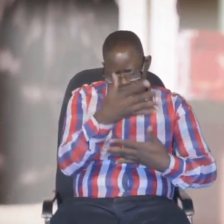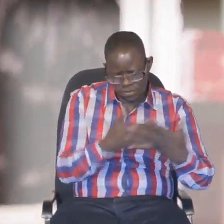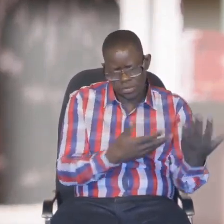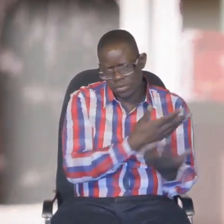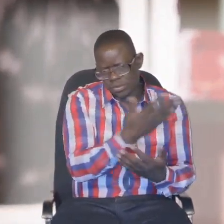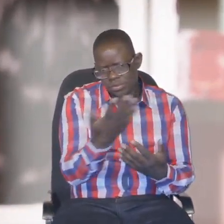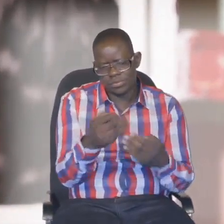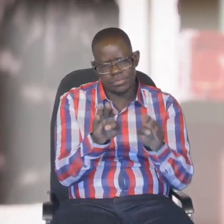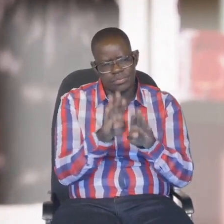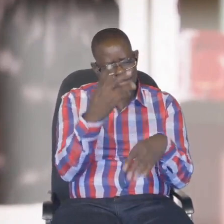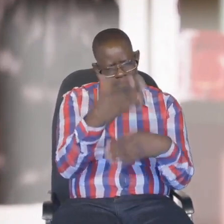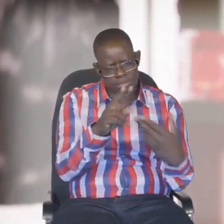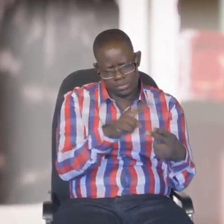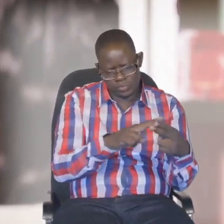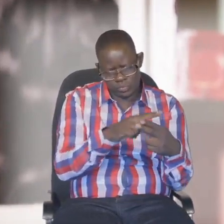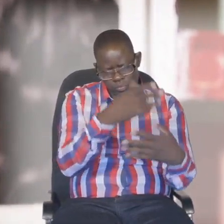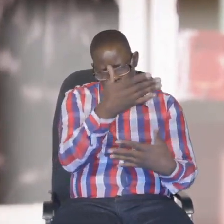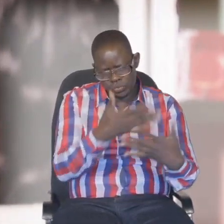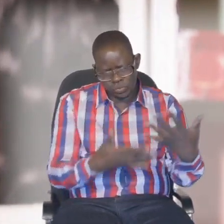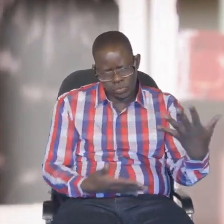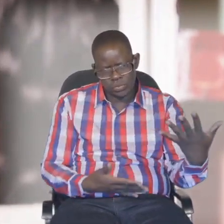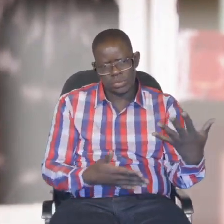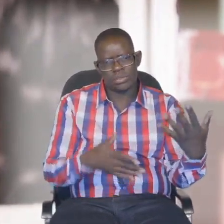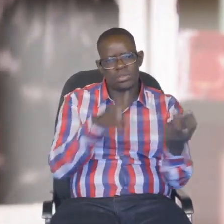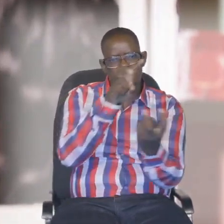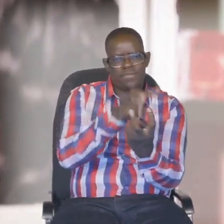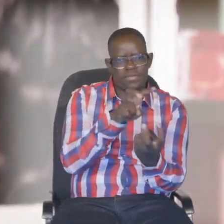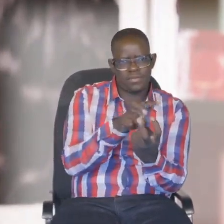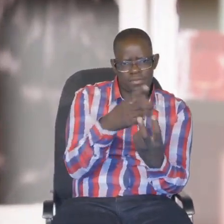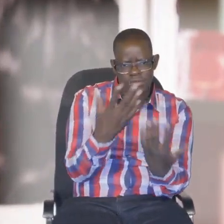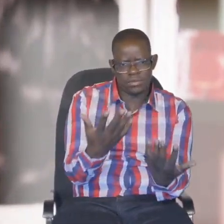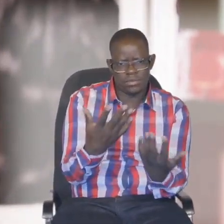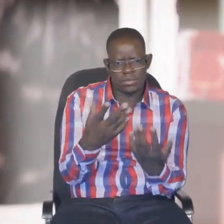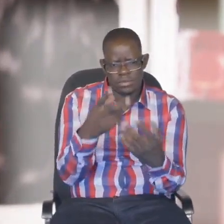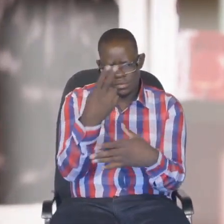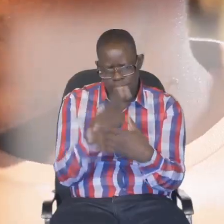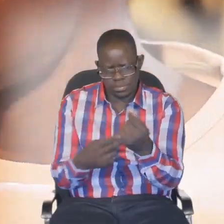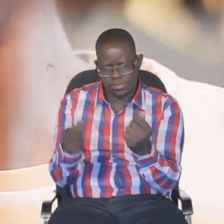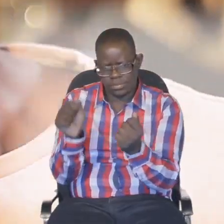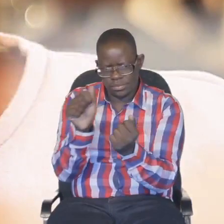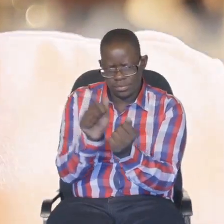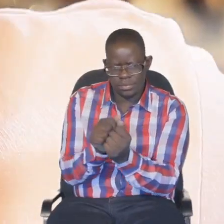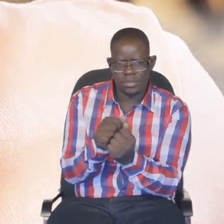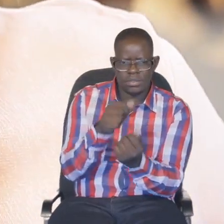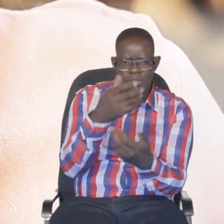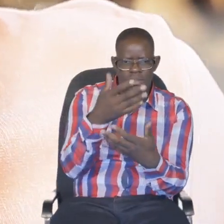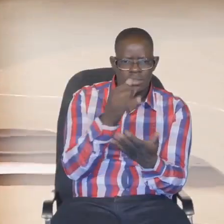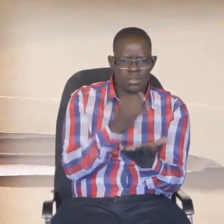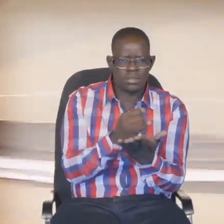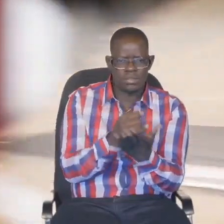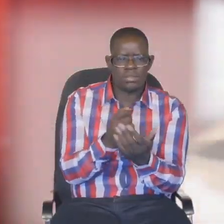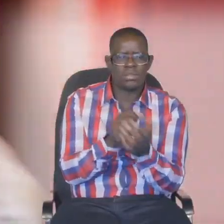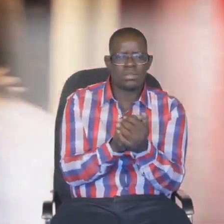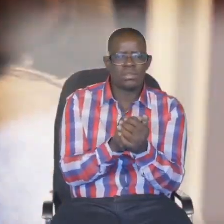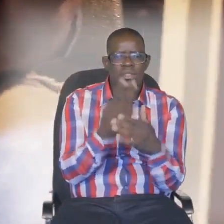all the transactions with the creditors. Give me the file of Beauty Salon so that we can work with both creditors. Yes, we can do a summary